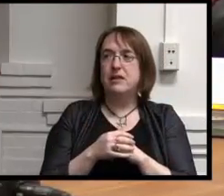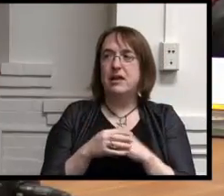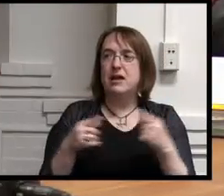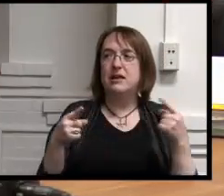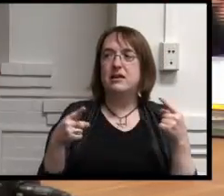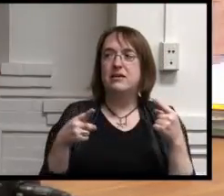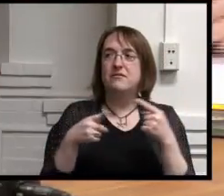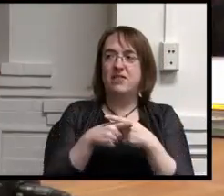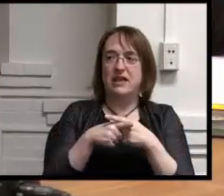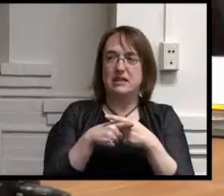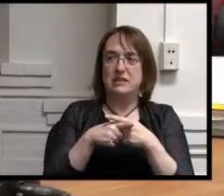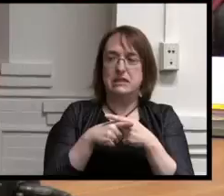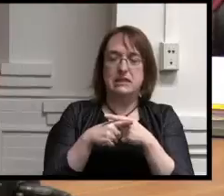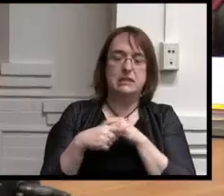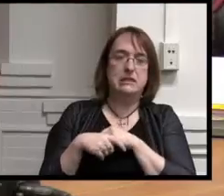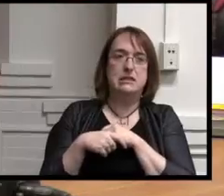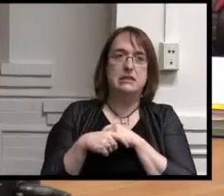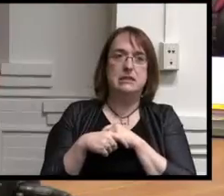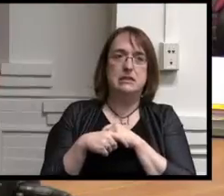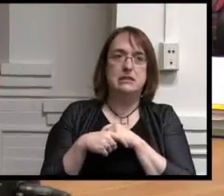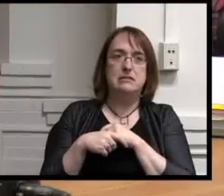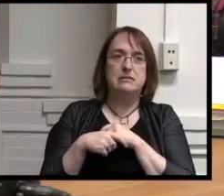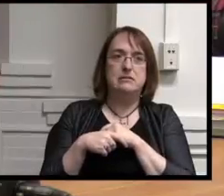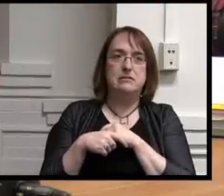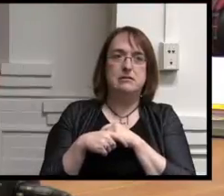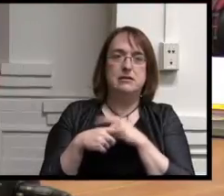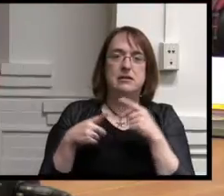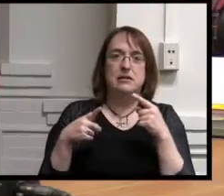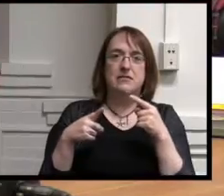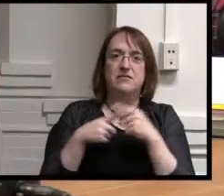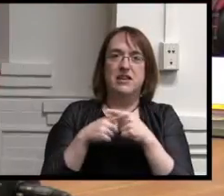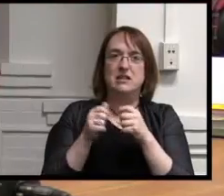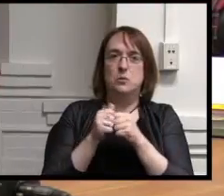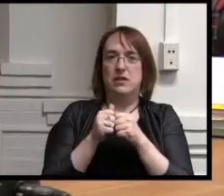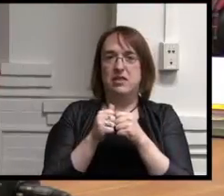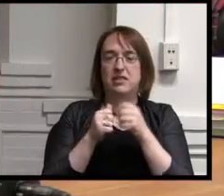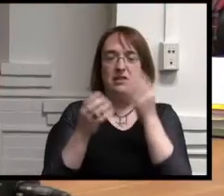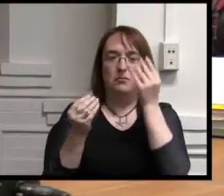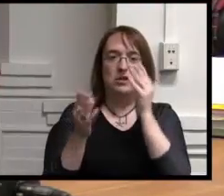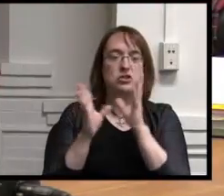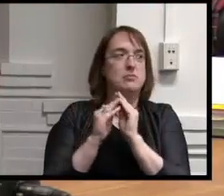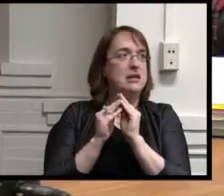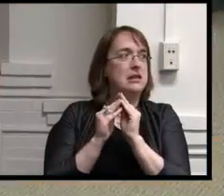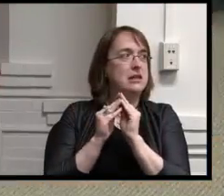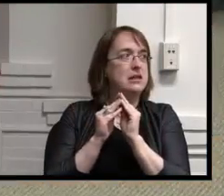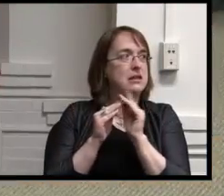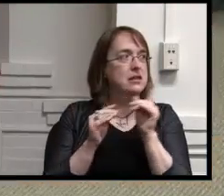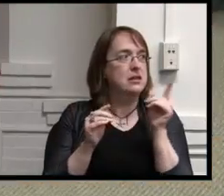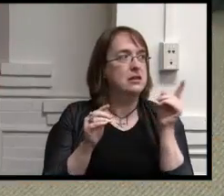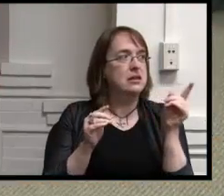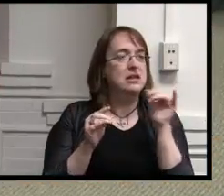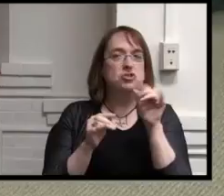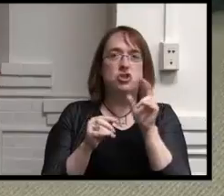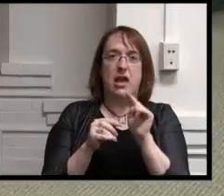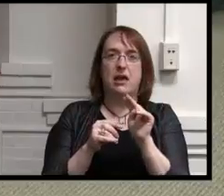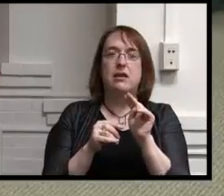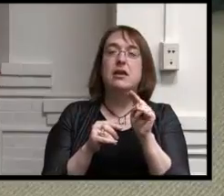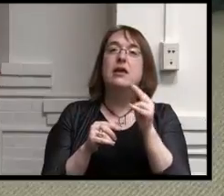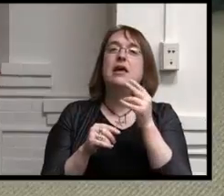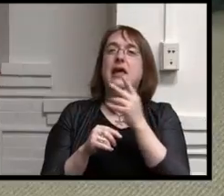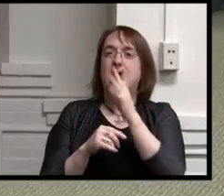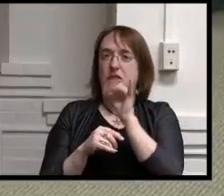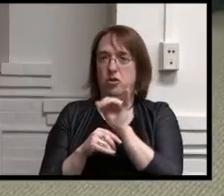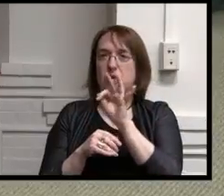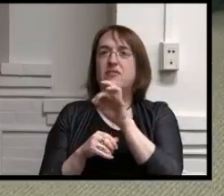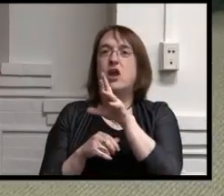report, our work plan to make sure that was accurate, and that's what's on our work plan. I think they did that last year too, but Hillary Francis